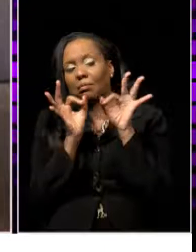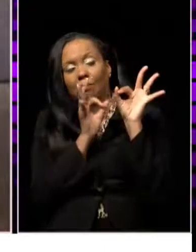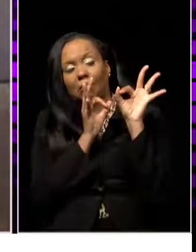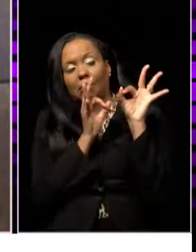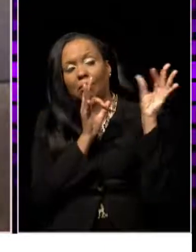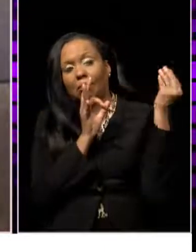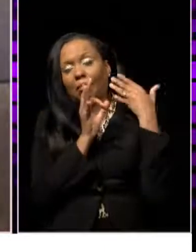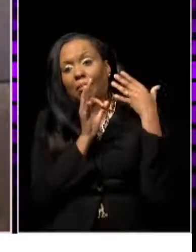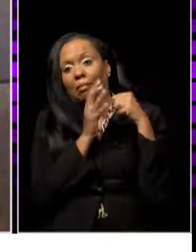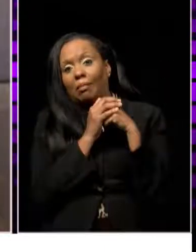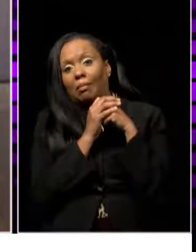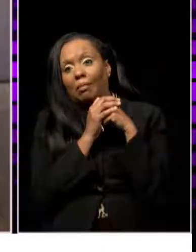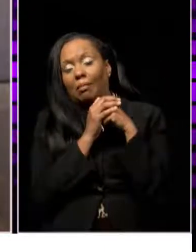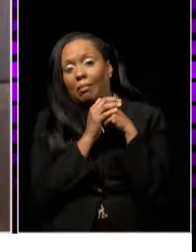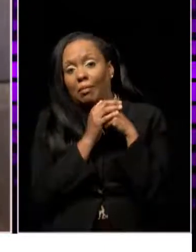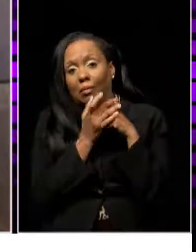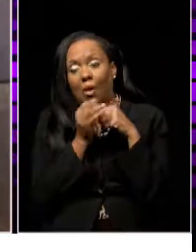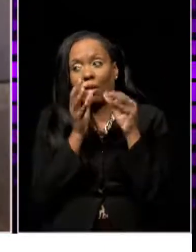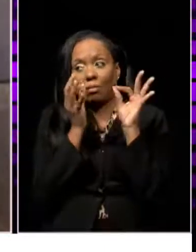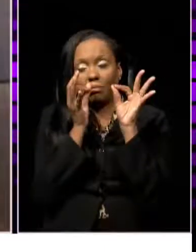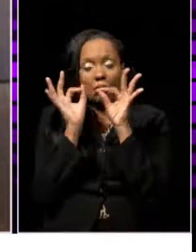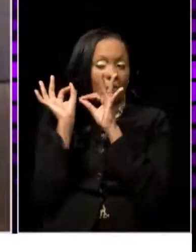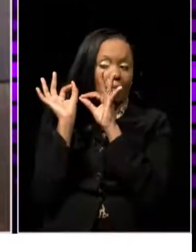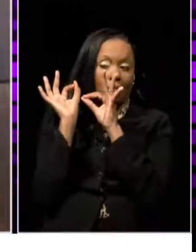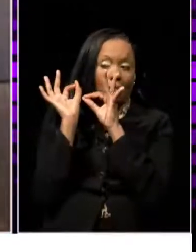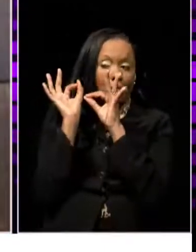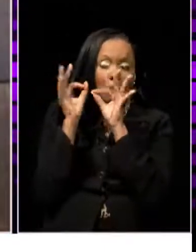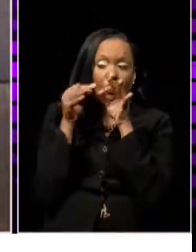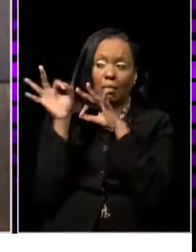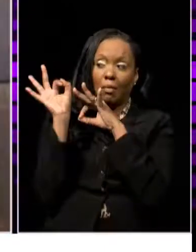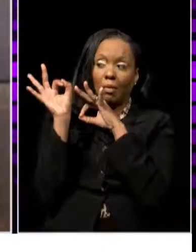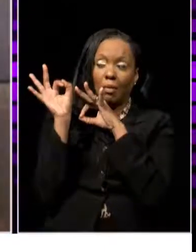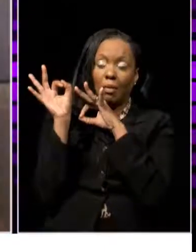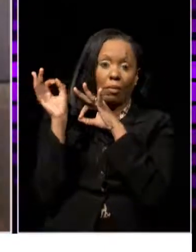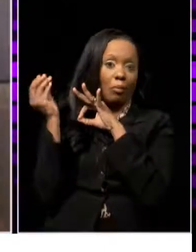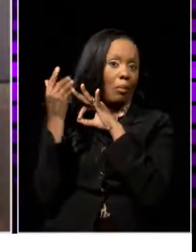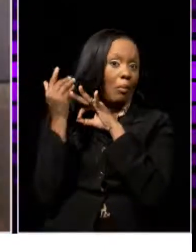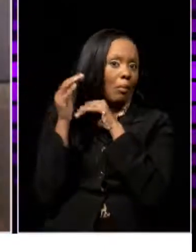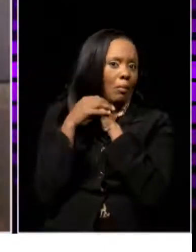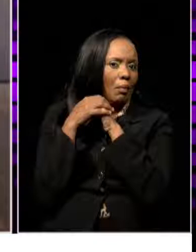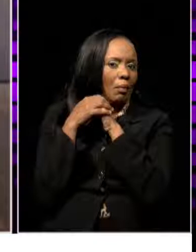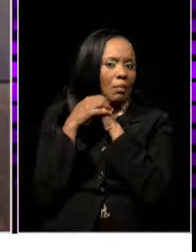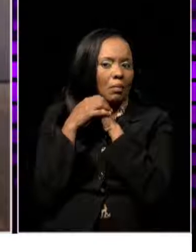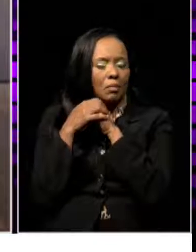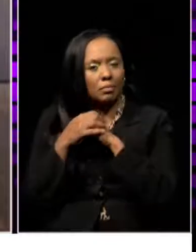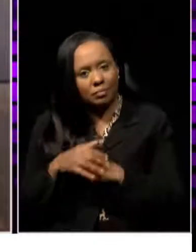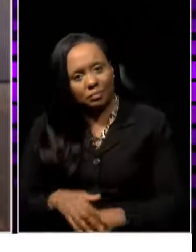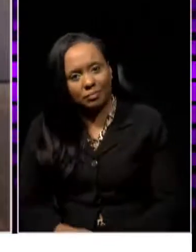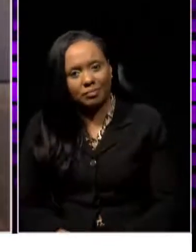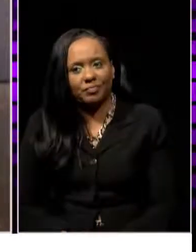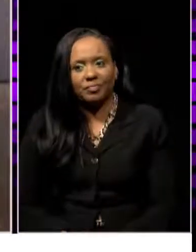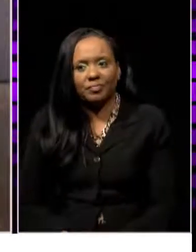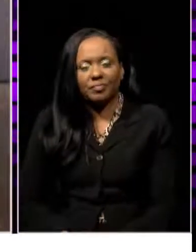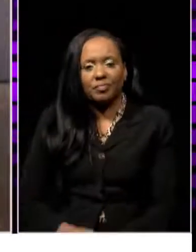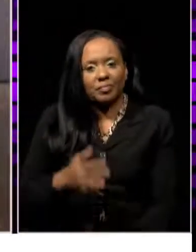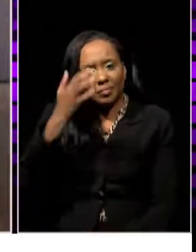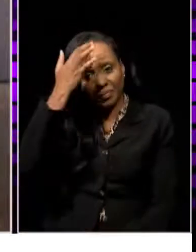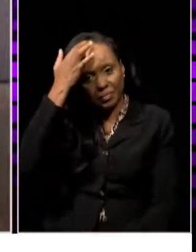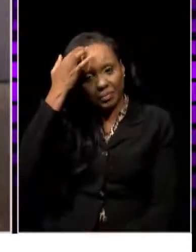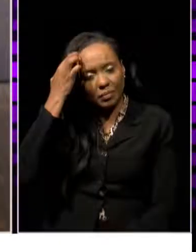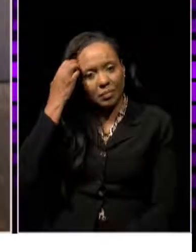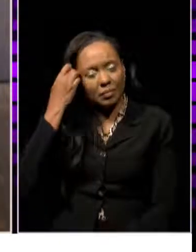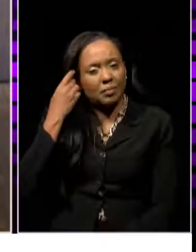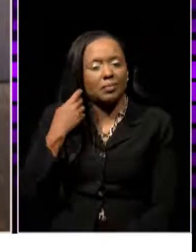answer or distracting them. One or the two of those. With the written test, written method of